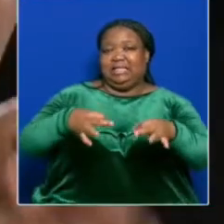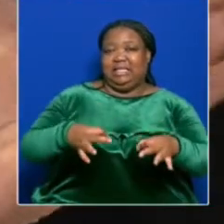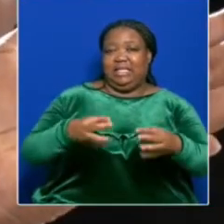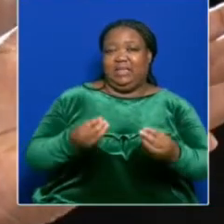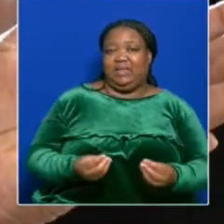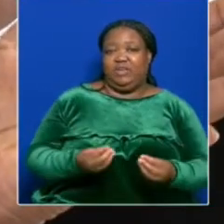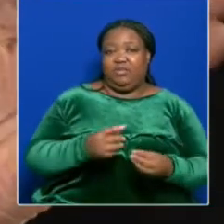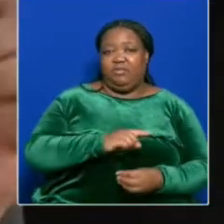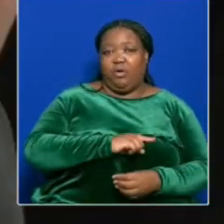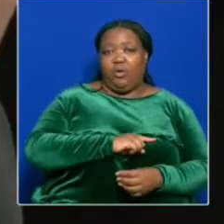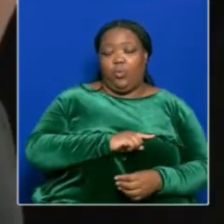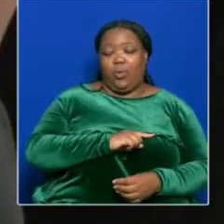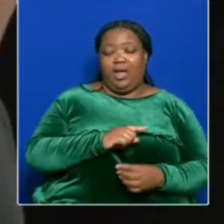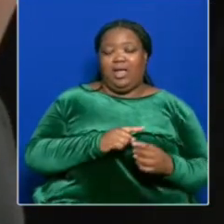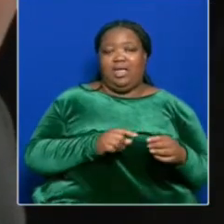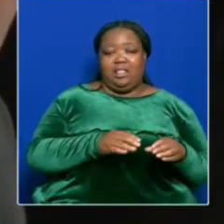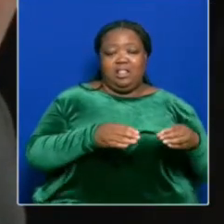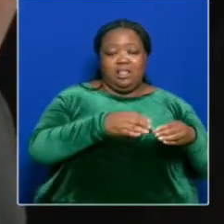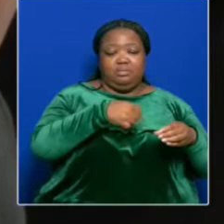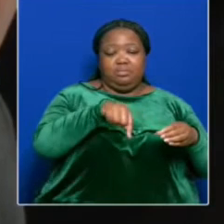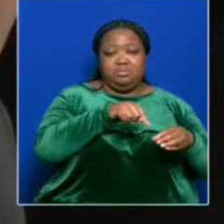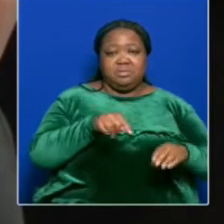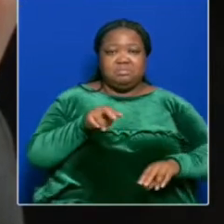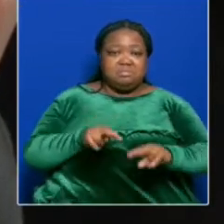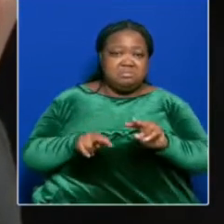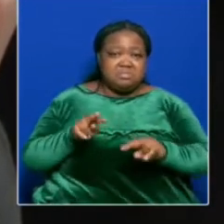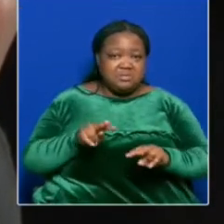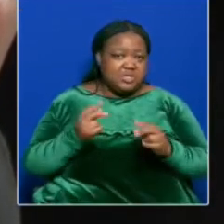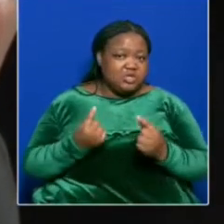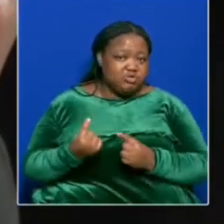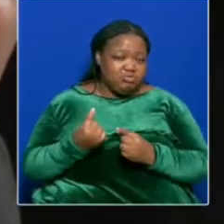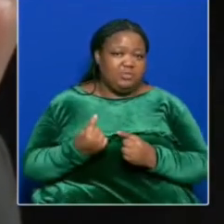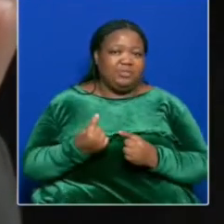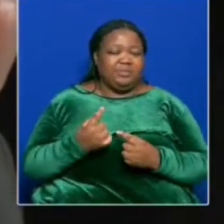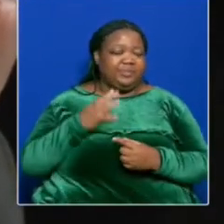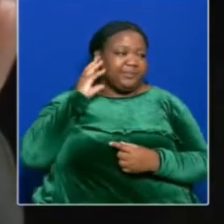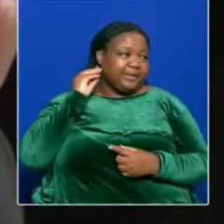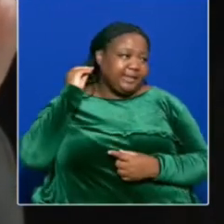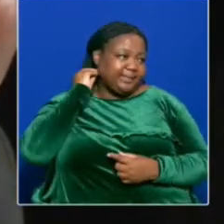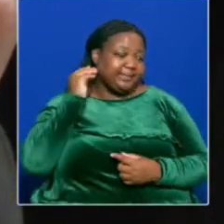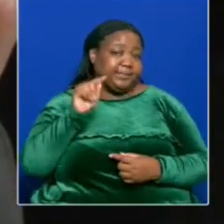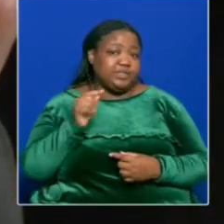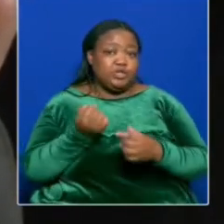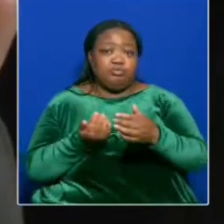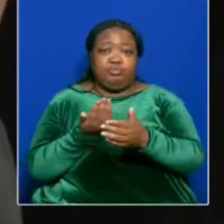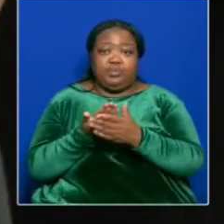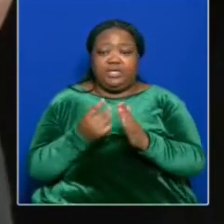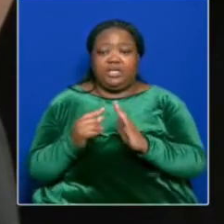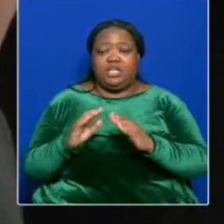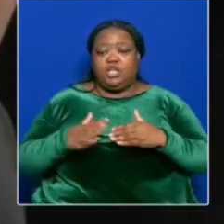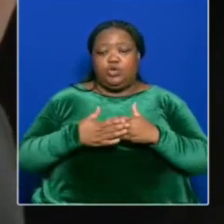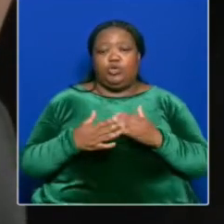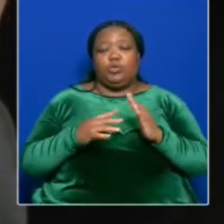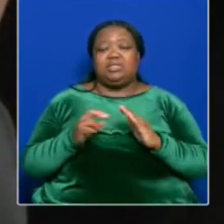exercise, amongst others. I think there was such evidence. You'll take note that this bid closed on the 2nd of October 2024,